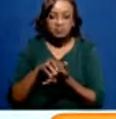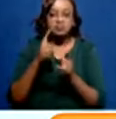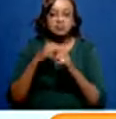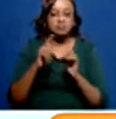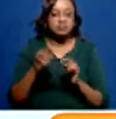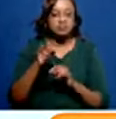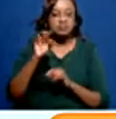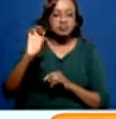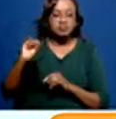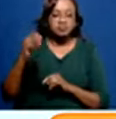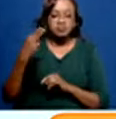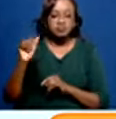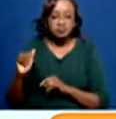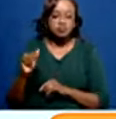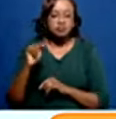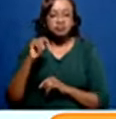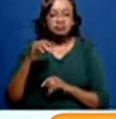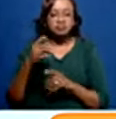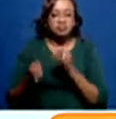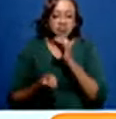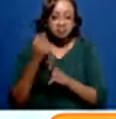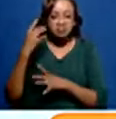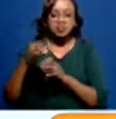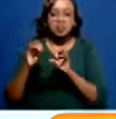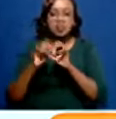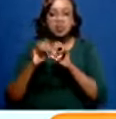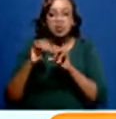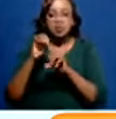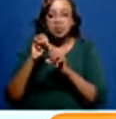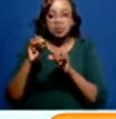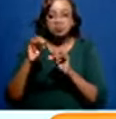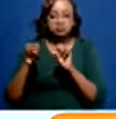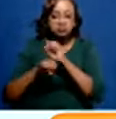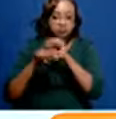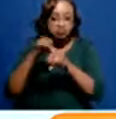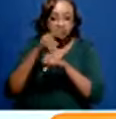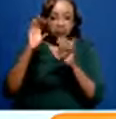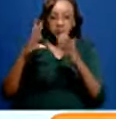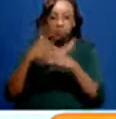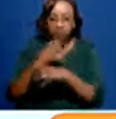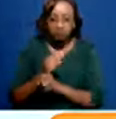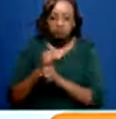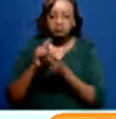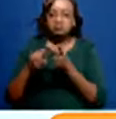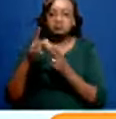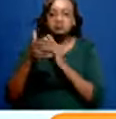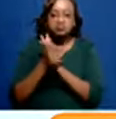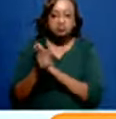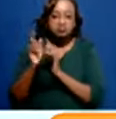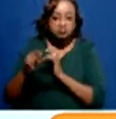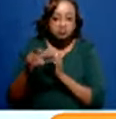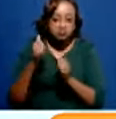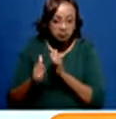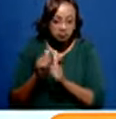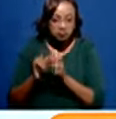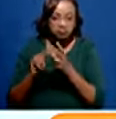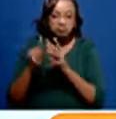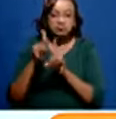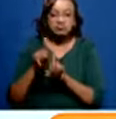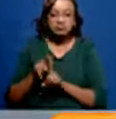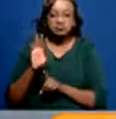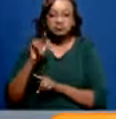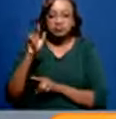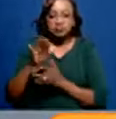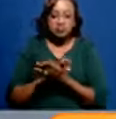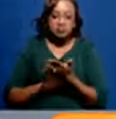having determined its organizational structure mm-hmm. and determined what kind of skills they need in terms of what number of people, and that's going to be the basis for them to